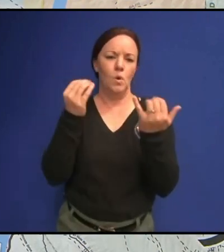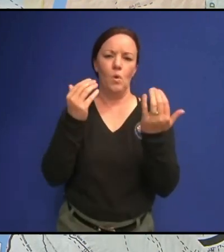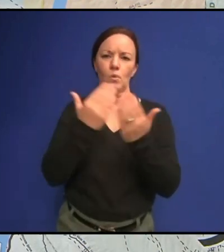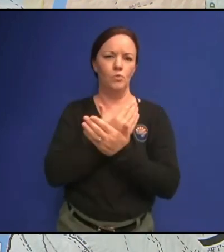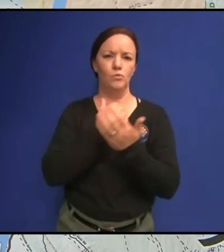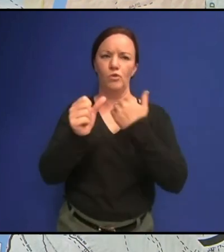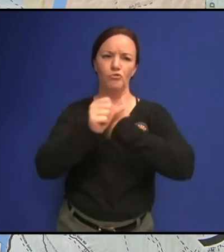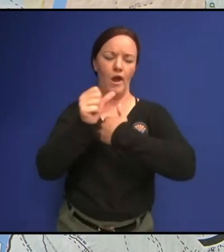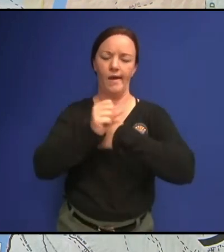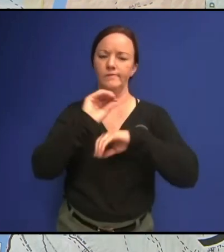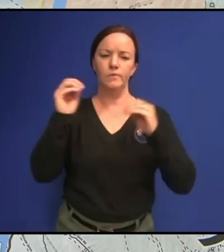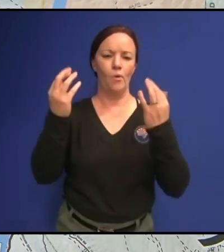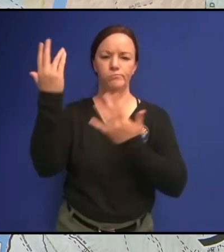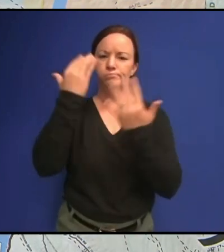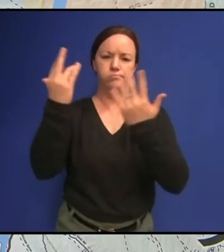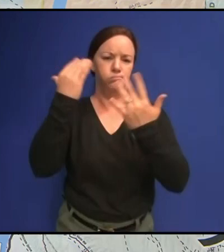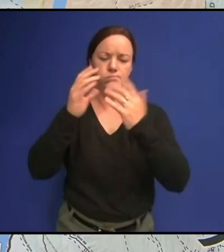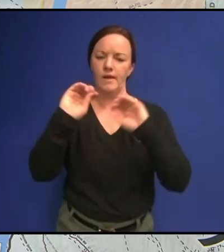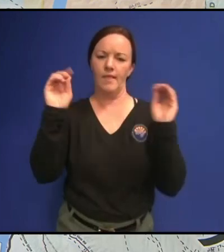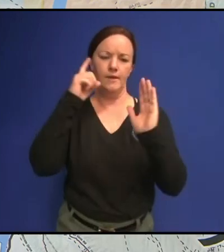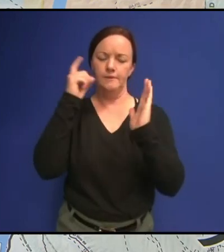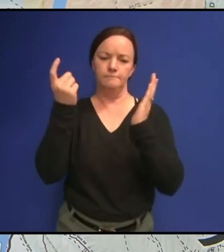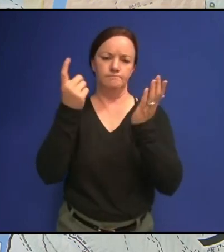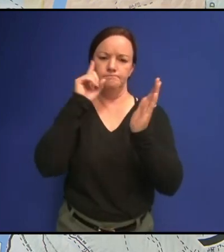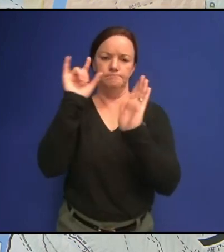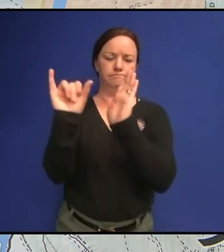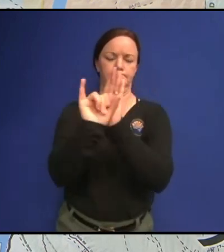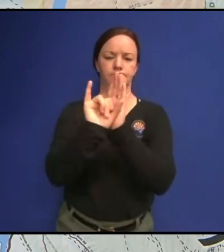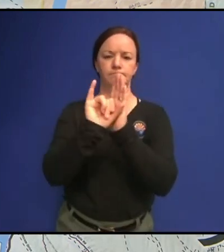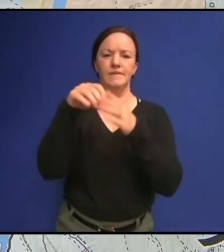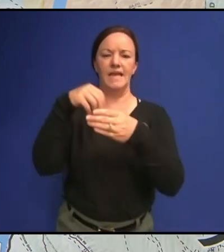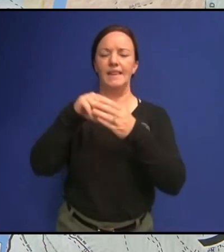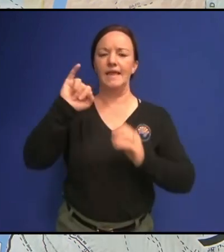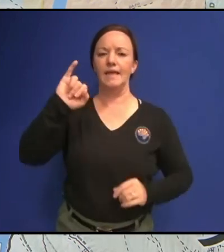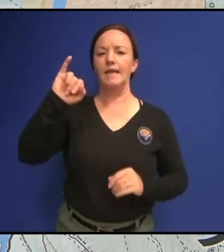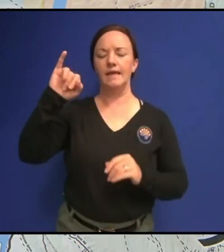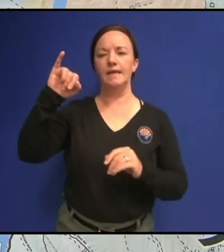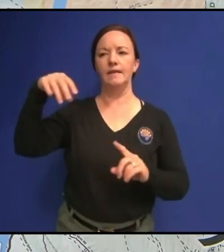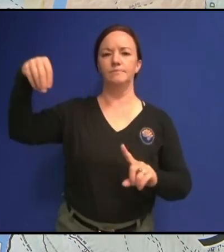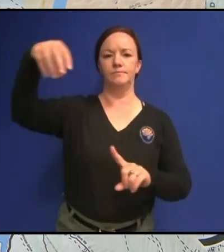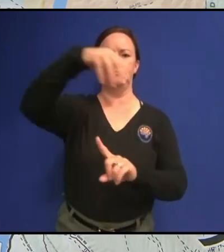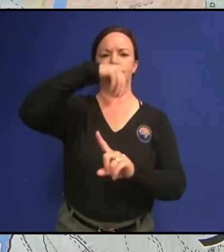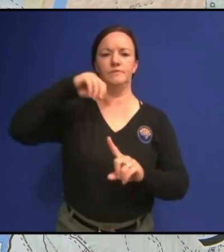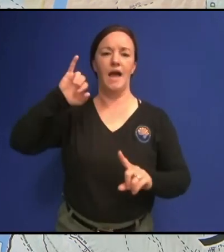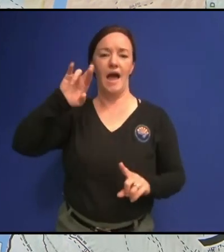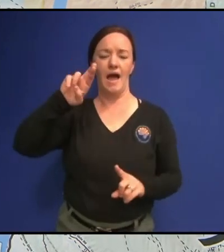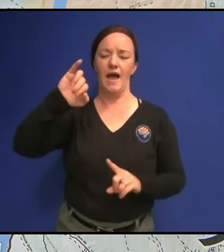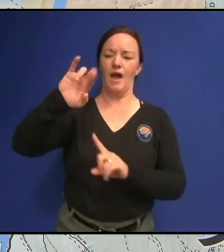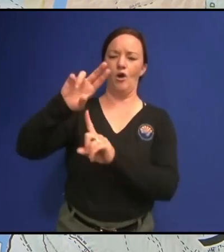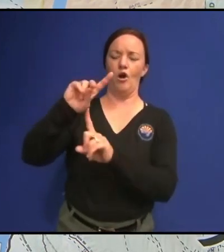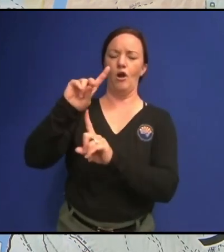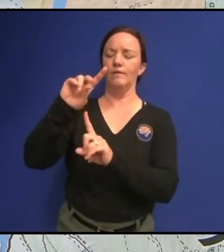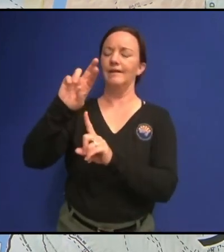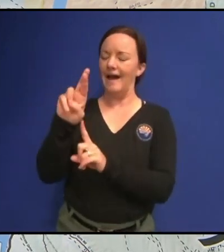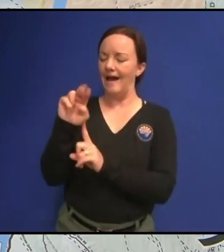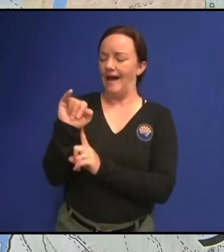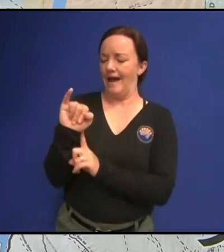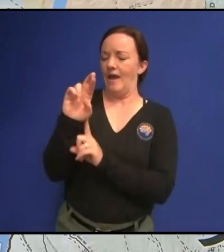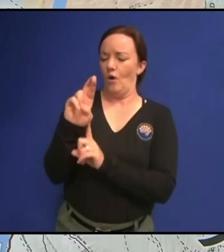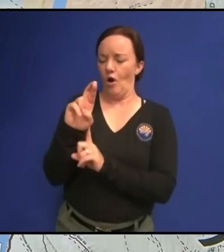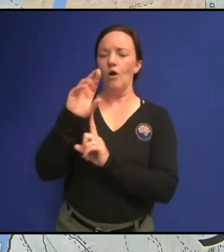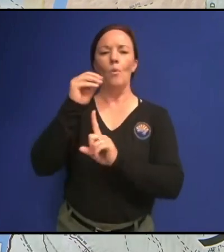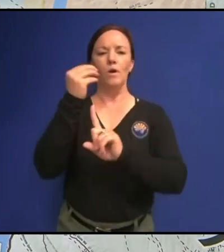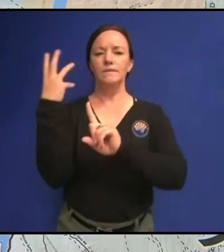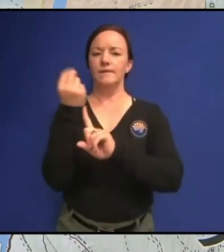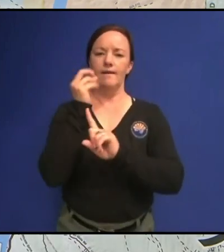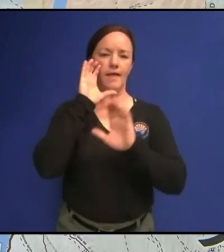line. Nothing identified in the IR when it was flown or in the satellite imagery we saw yesterday that shows it's a threat to the line. I